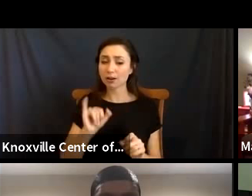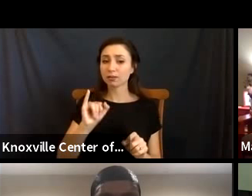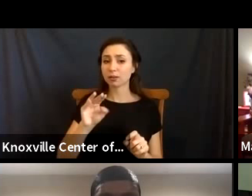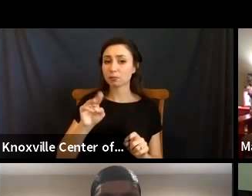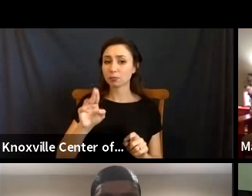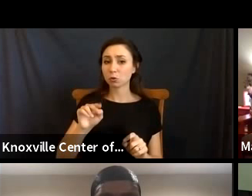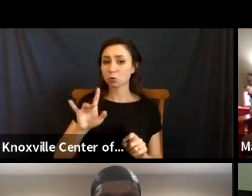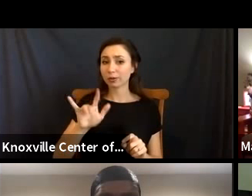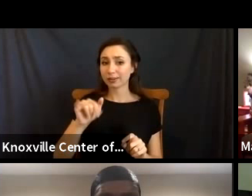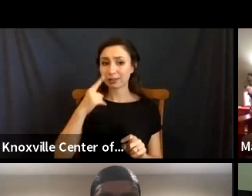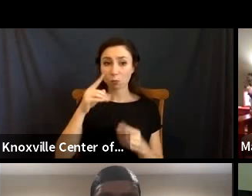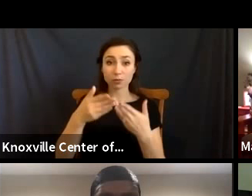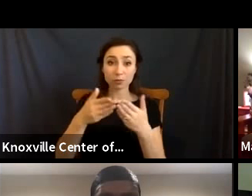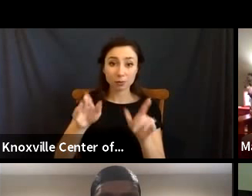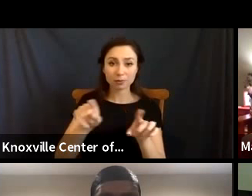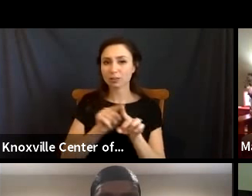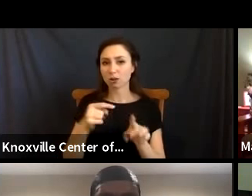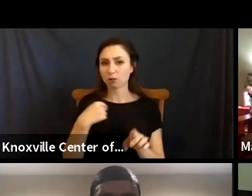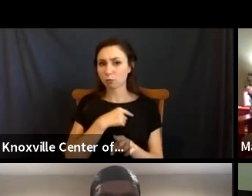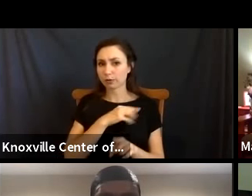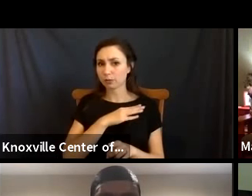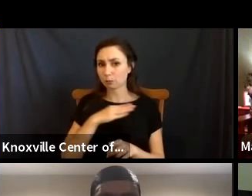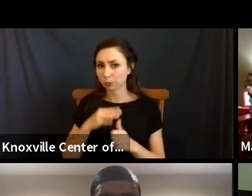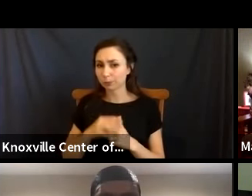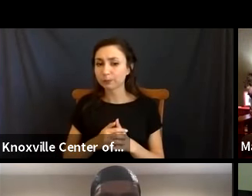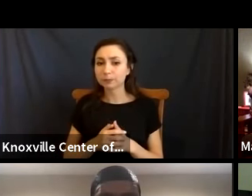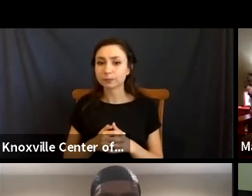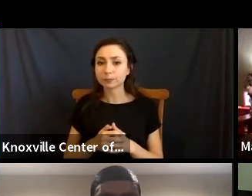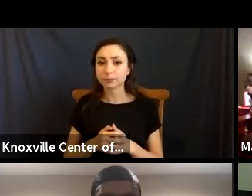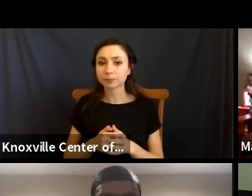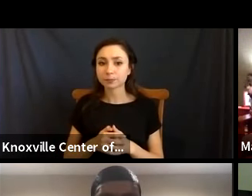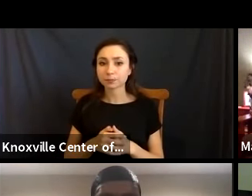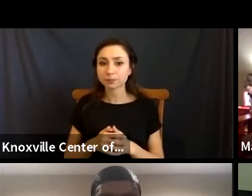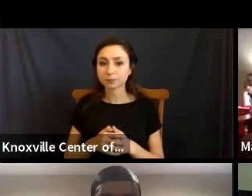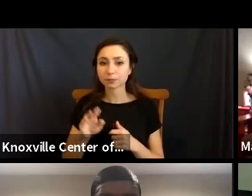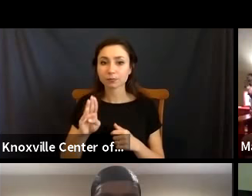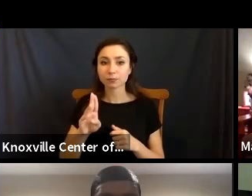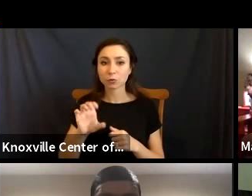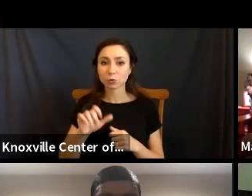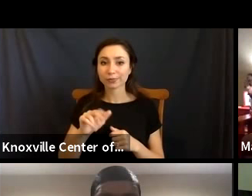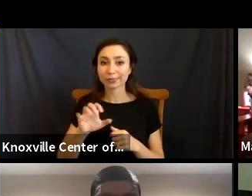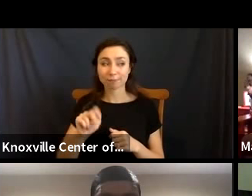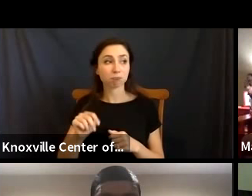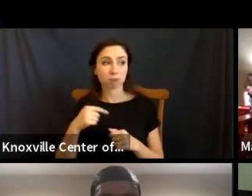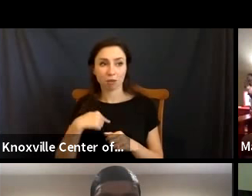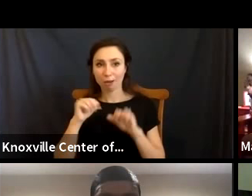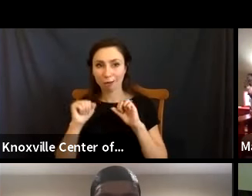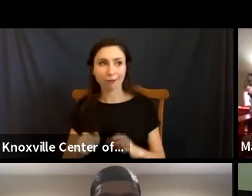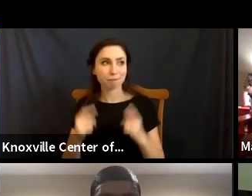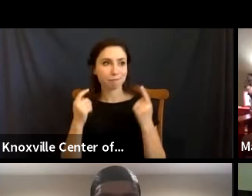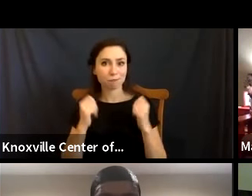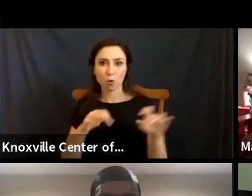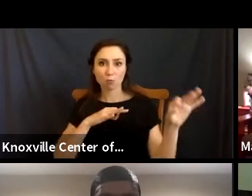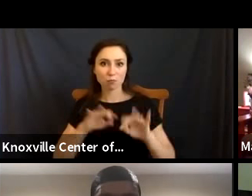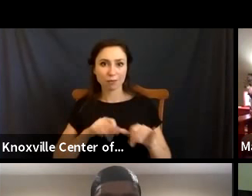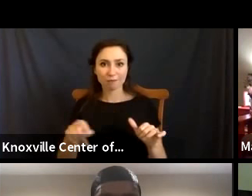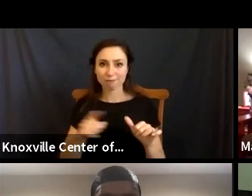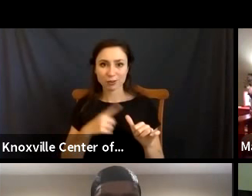our public as well as for us. Sure, I'll take the first stab and Dr. Shamia can fill in the